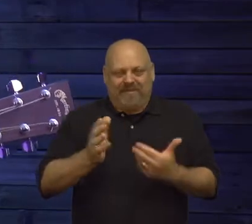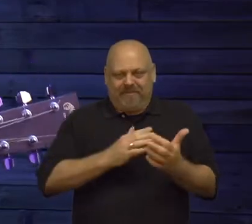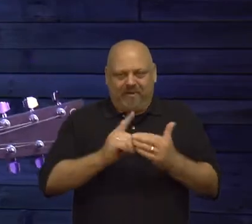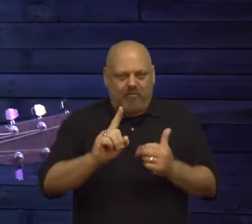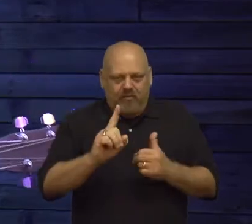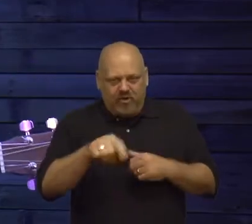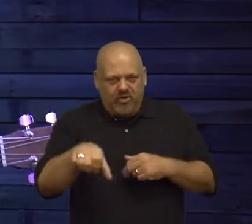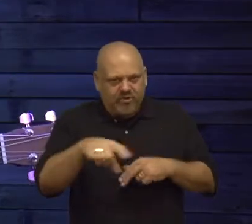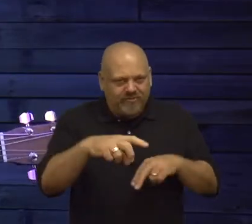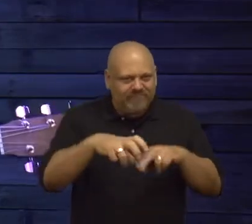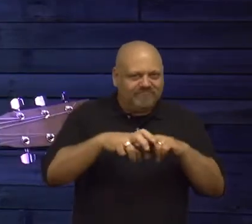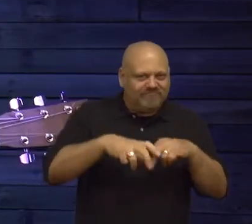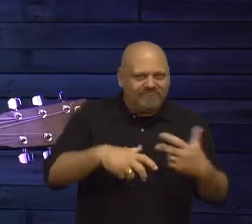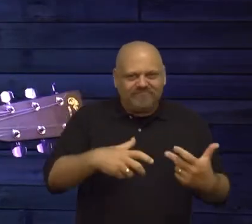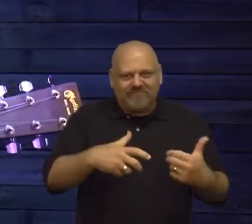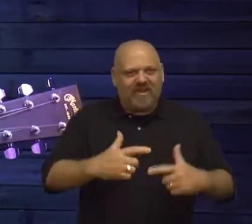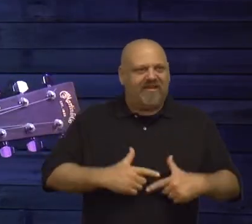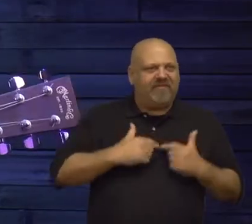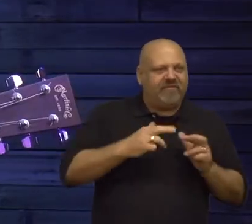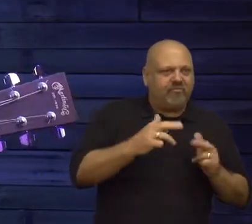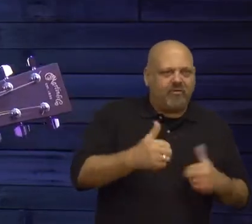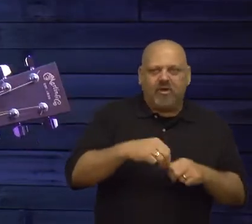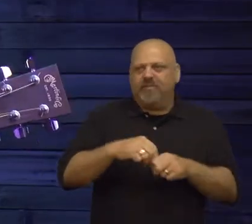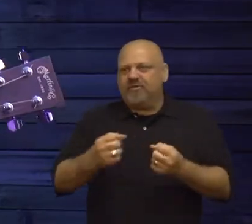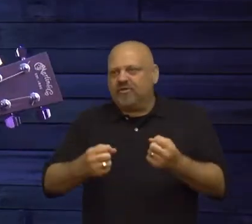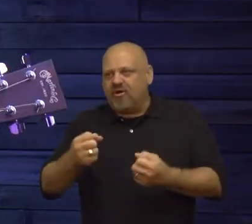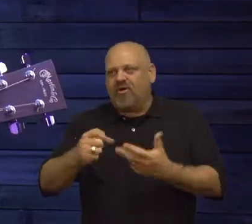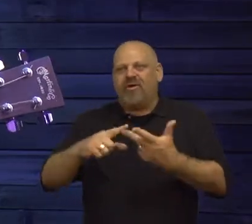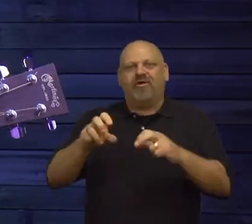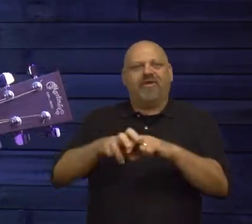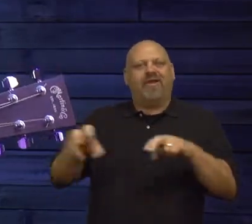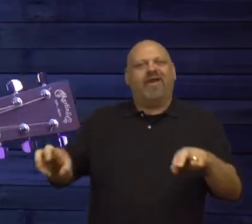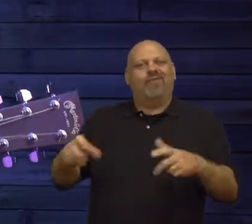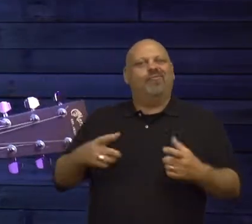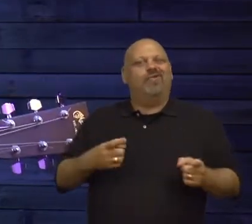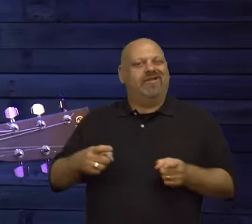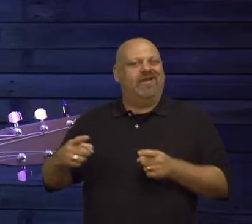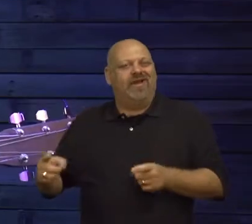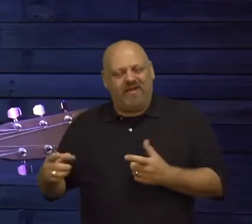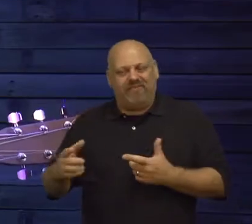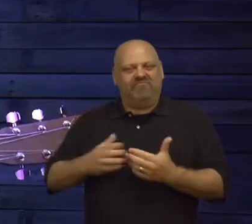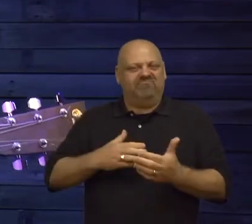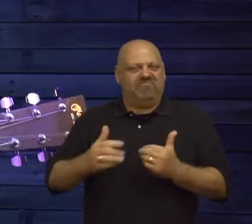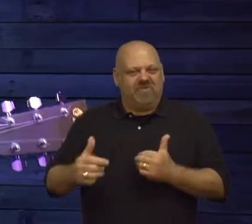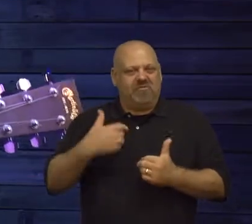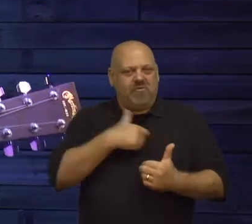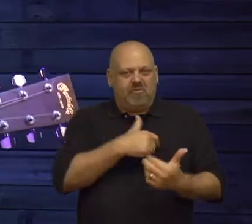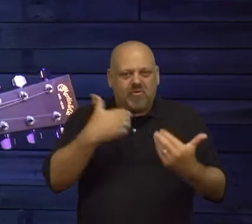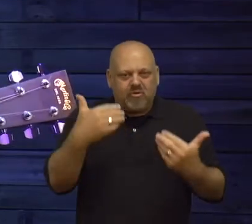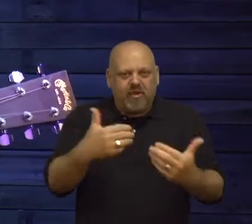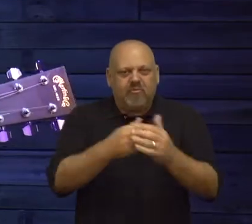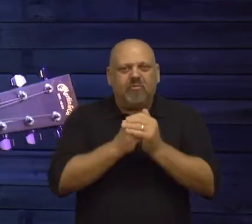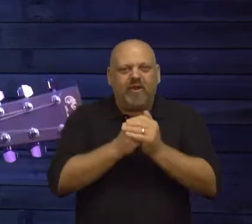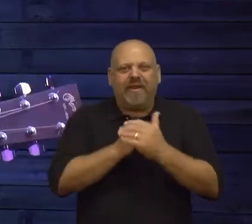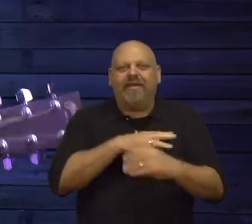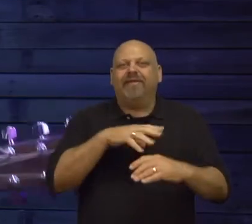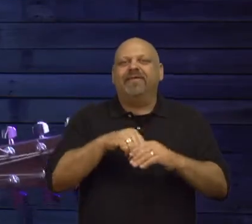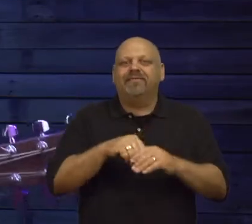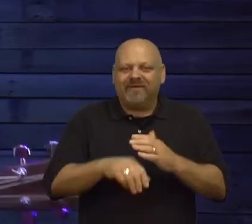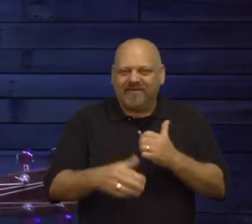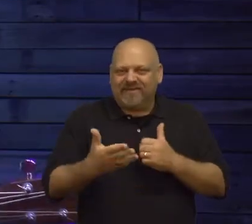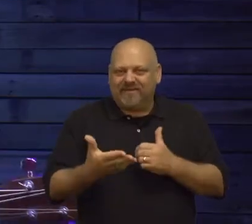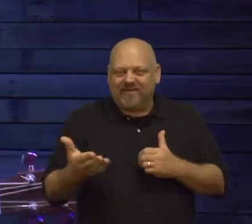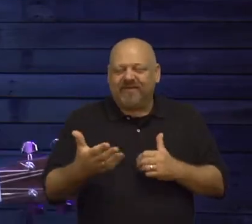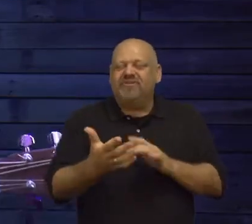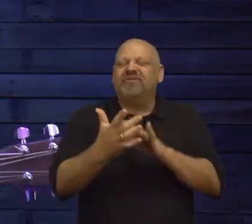wherever you are, wherever you're at, if you're in the living room or in the car or on the couch, whatever's going on, let's just go ahead and pray. Let's just go ahead and get on into this thing.